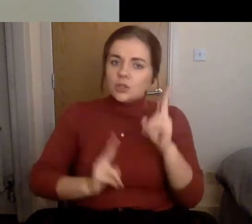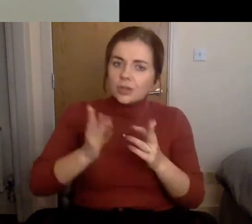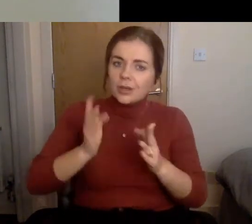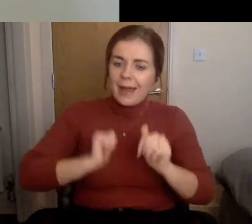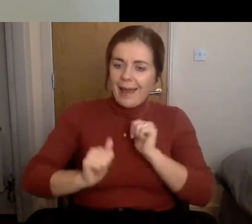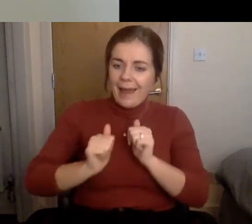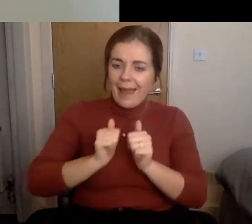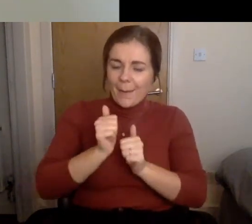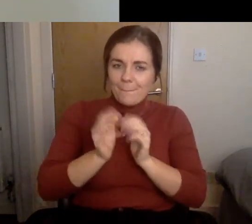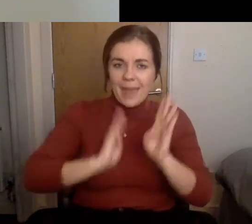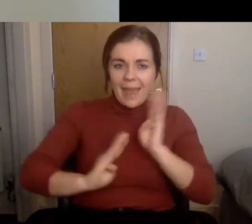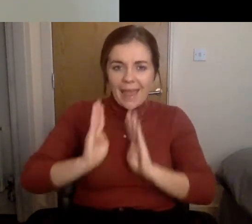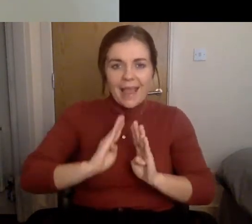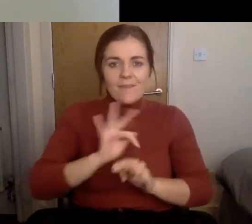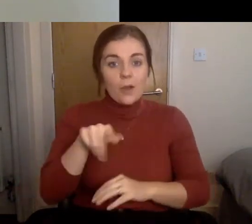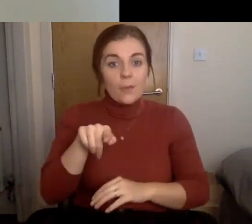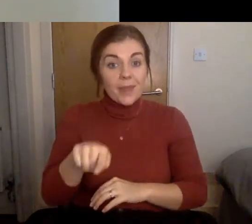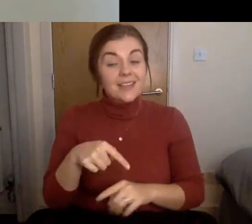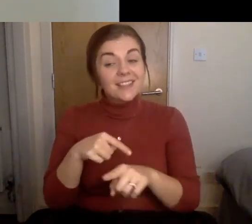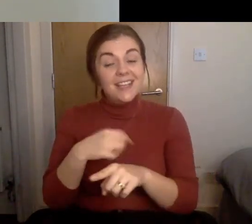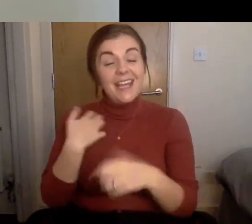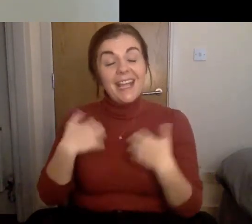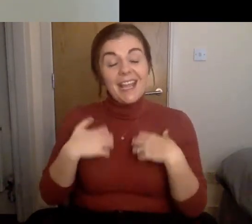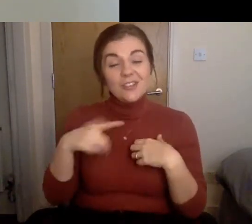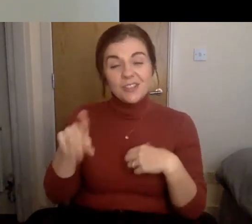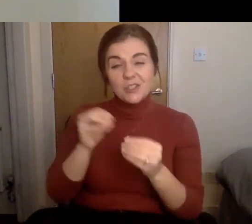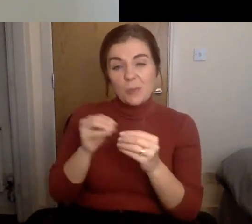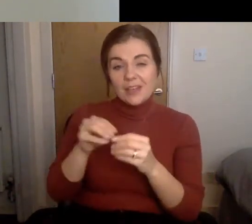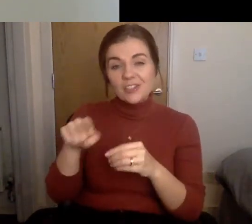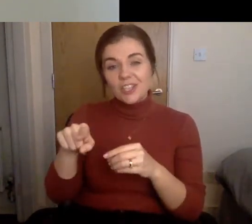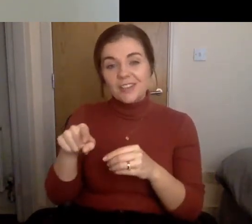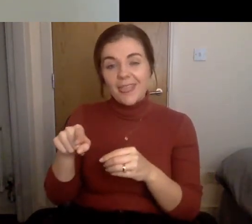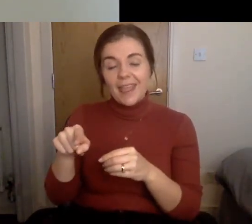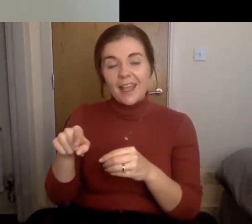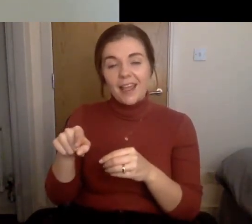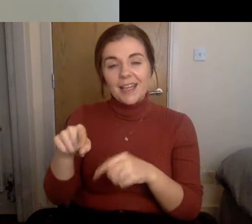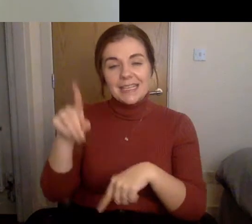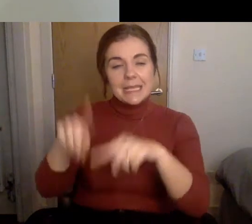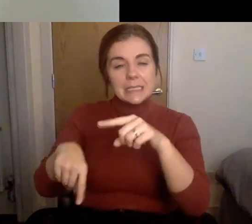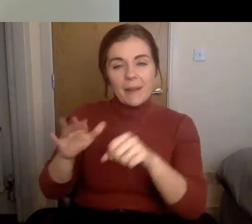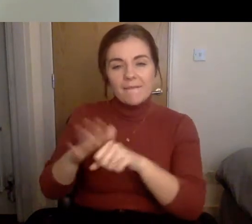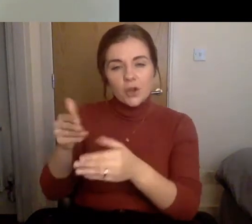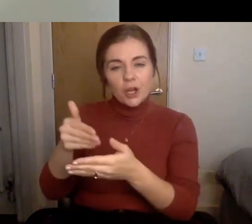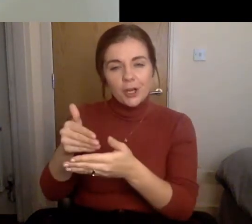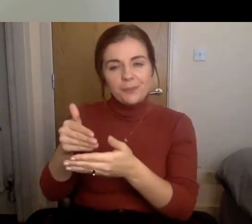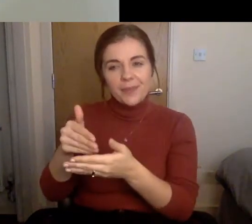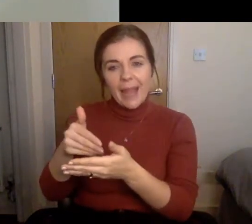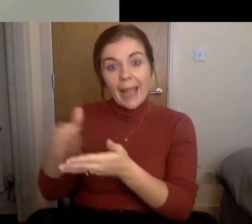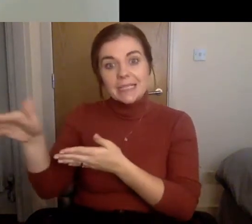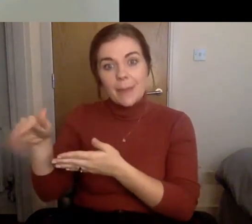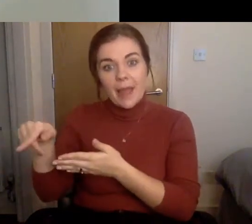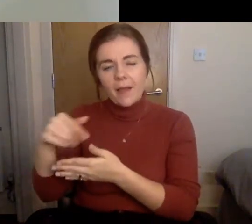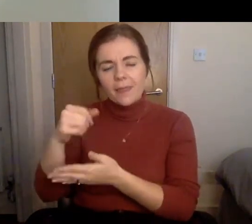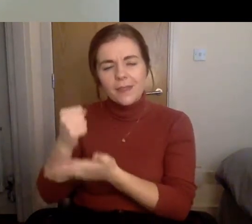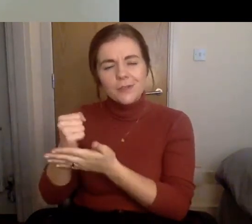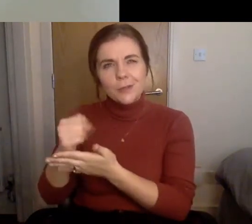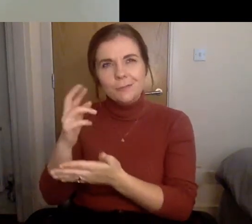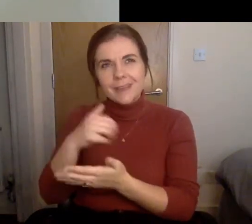Like the discipline one is really interesting, because there's an argument that in a Catholic